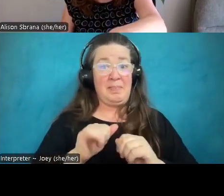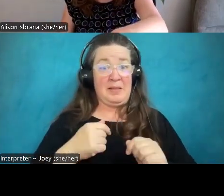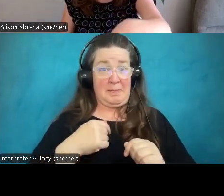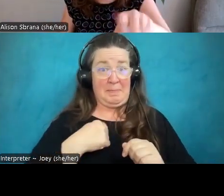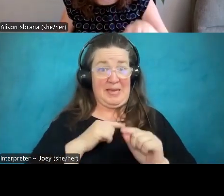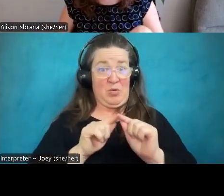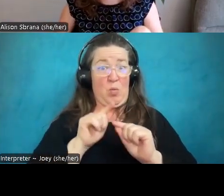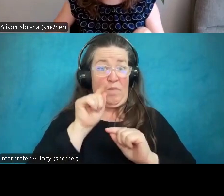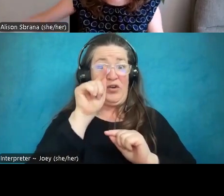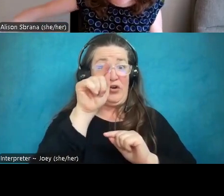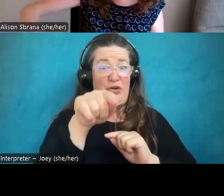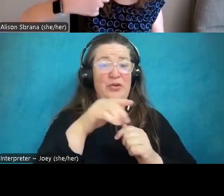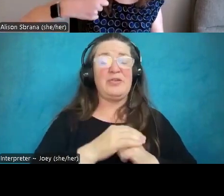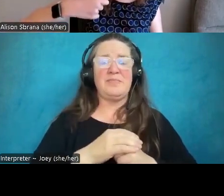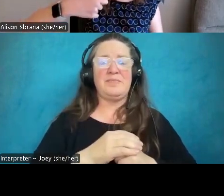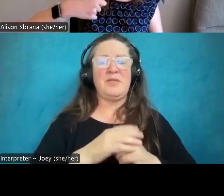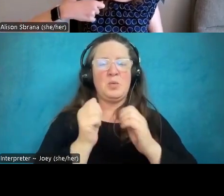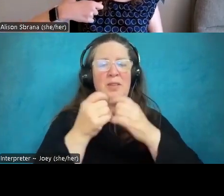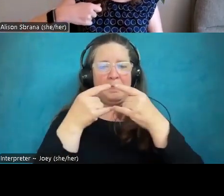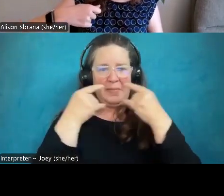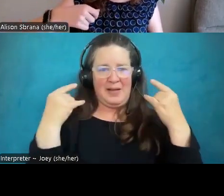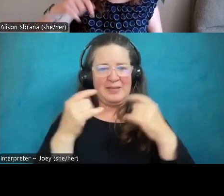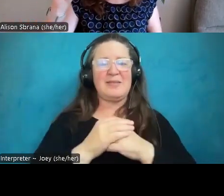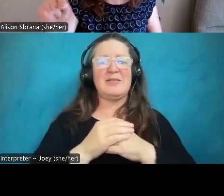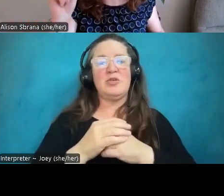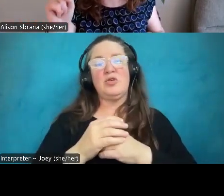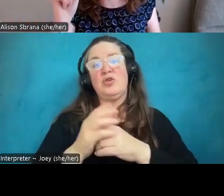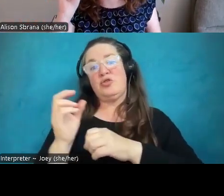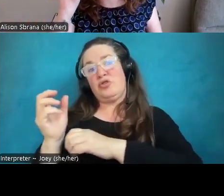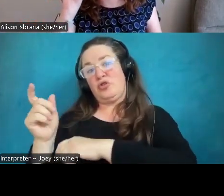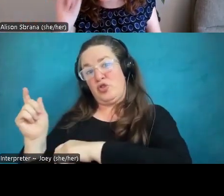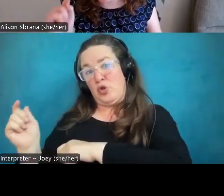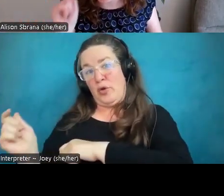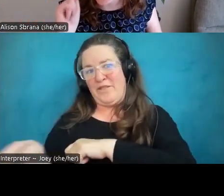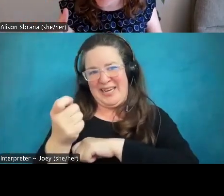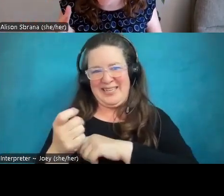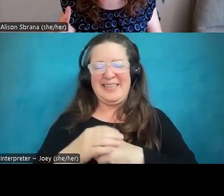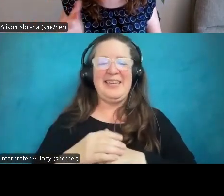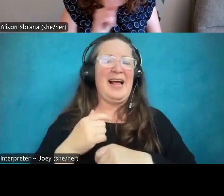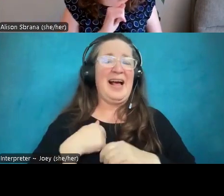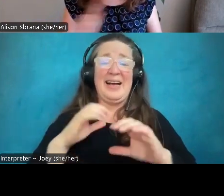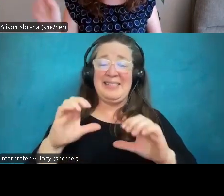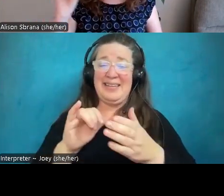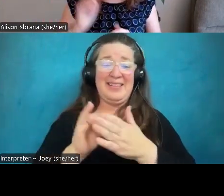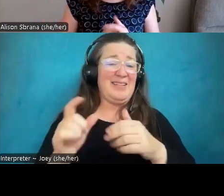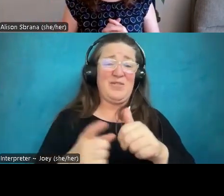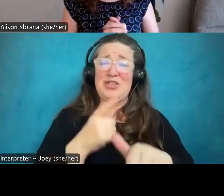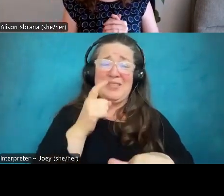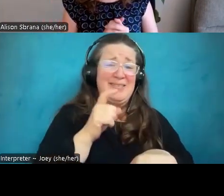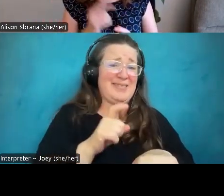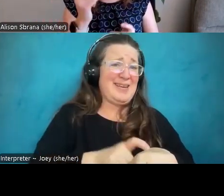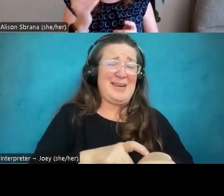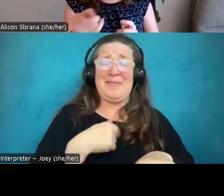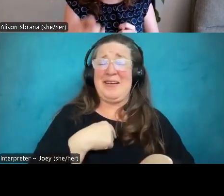see over there in the mask that's going to serve it. And I did that the first time I had ever tried